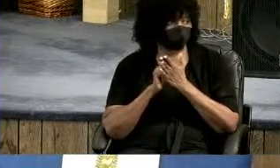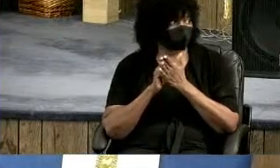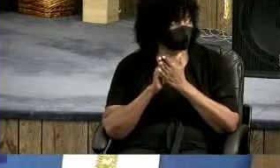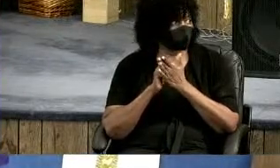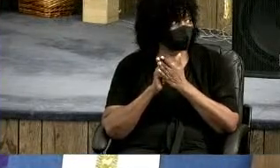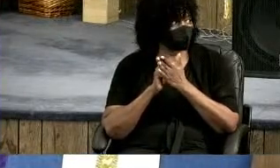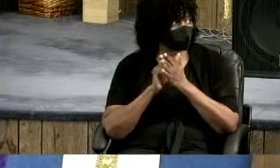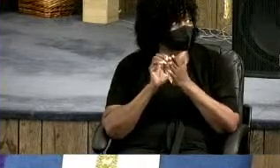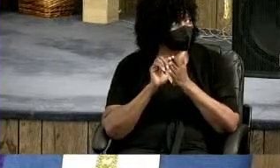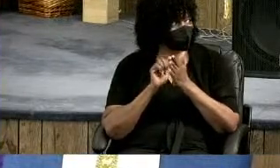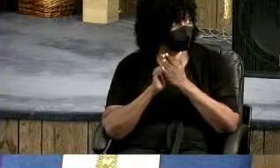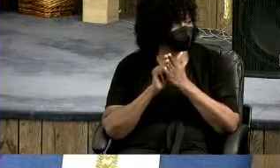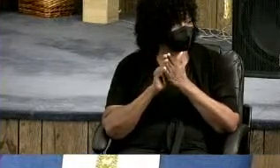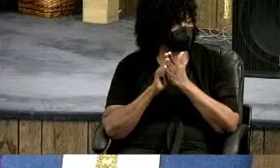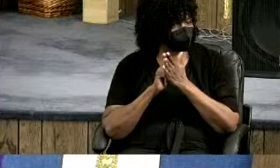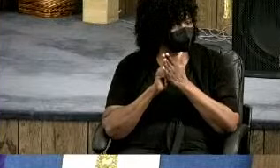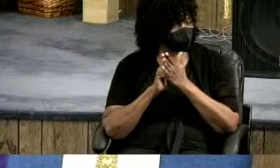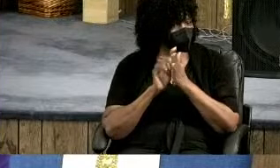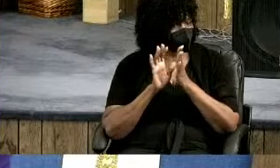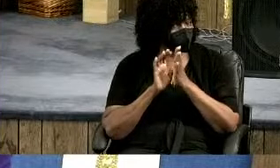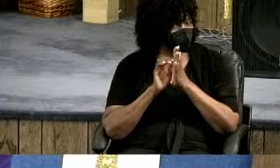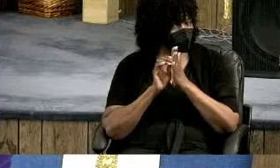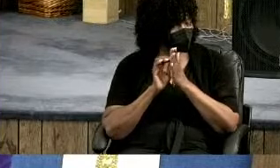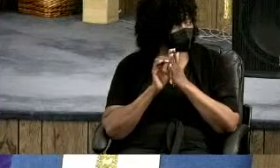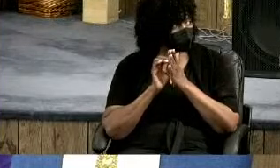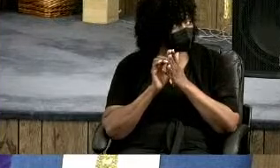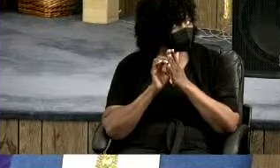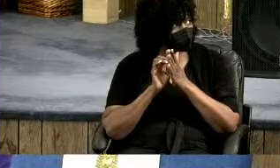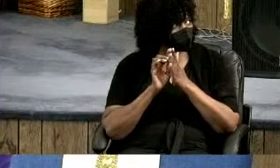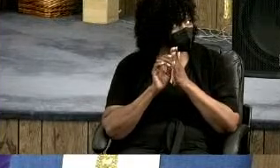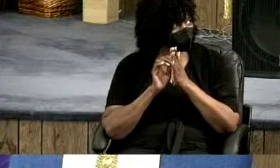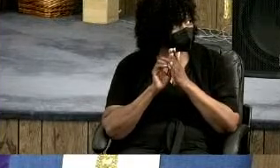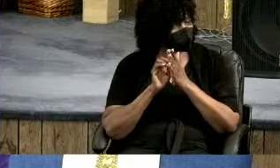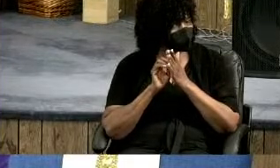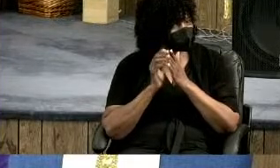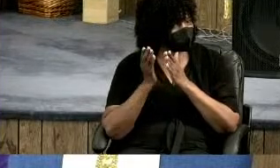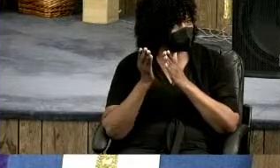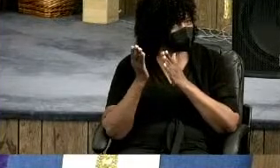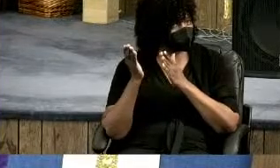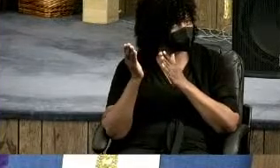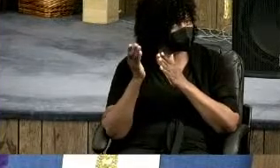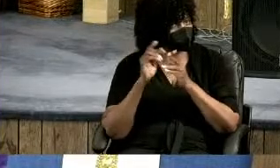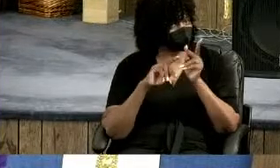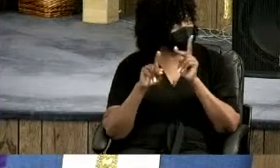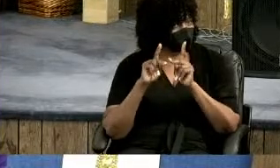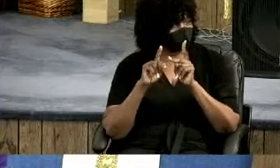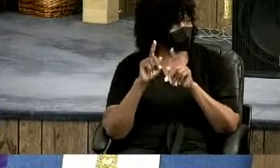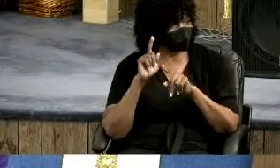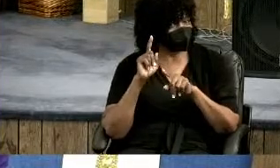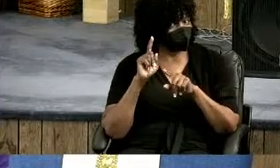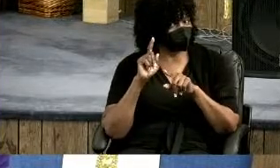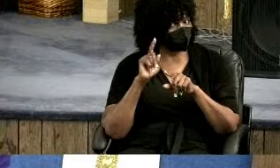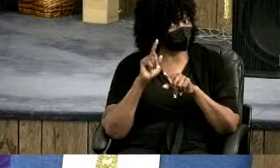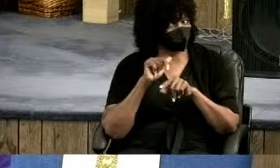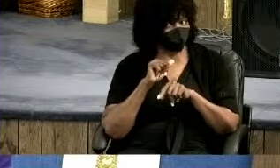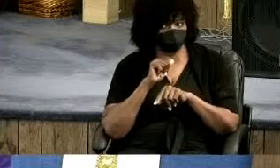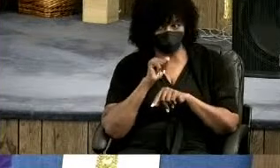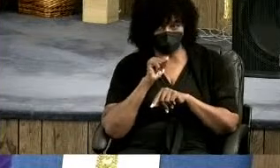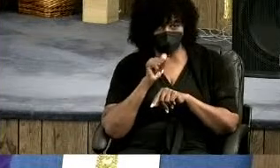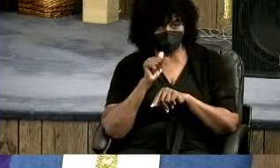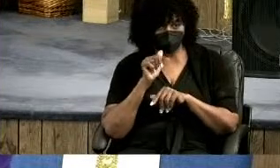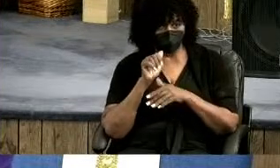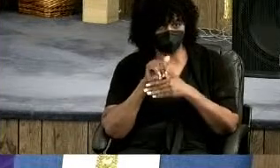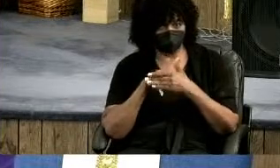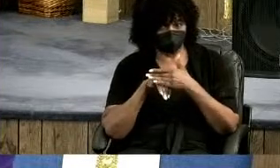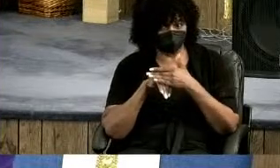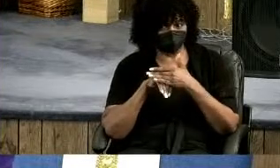members. We also want to remember those who are not in the Ark of Safety, mainly